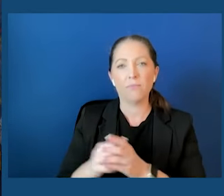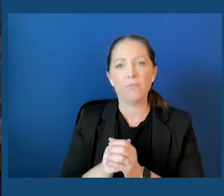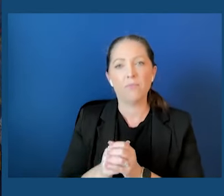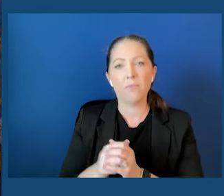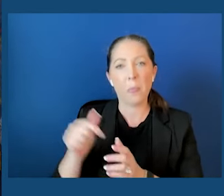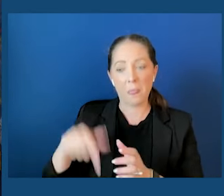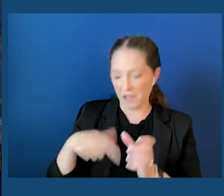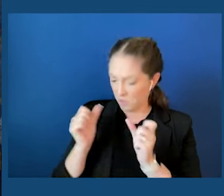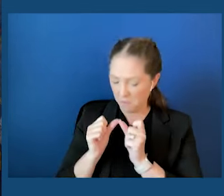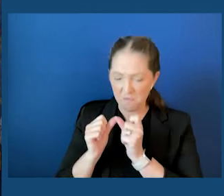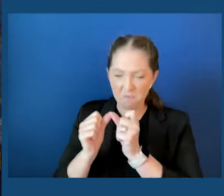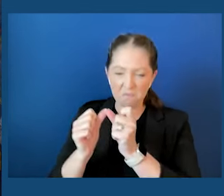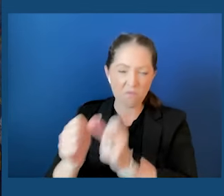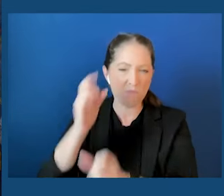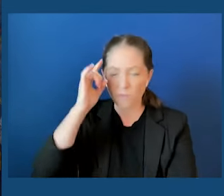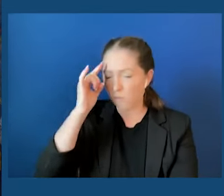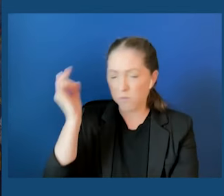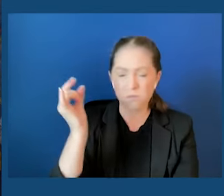forever.